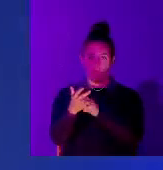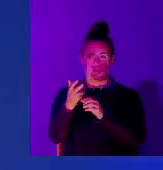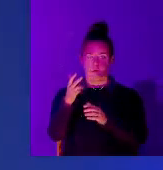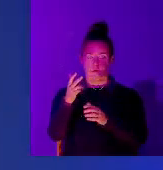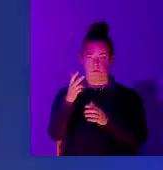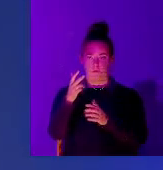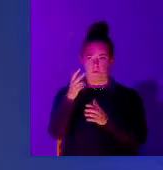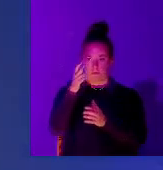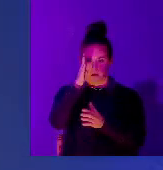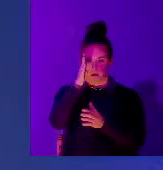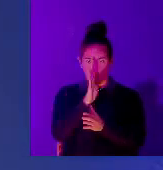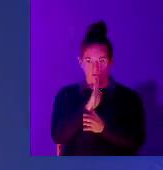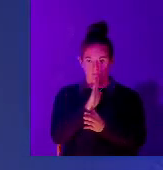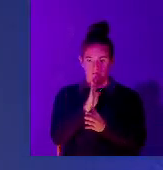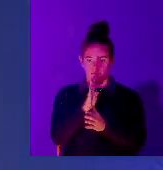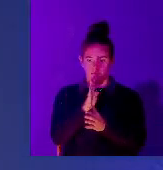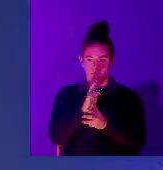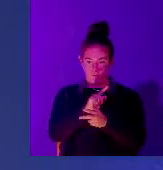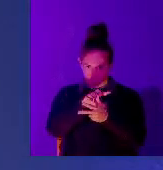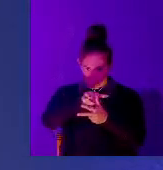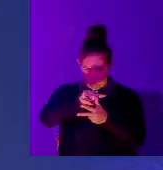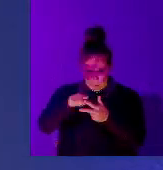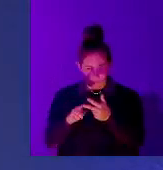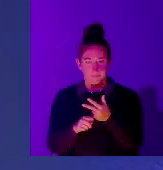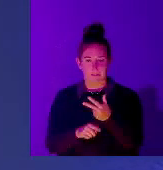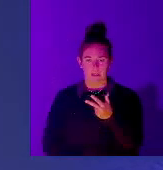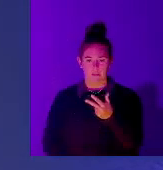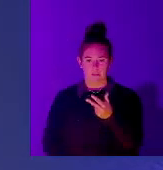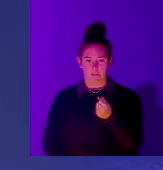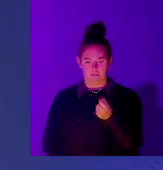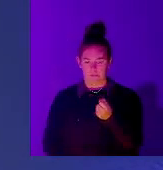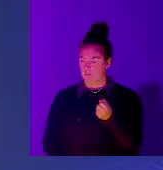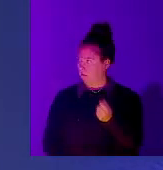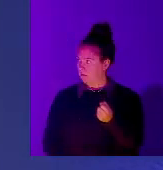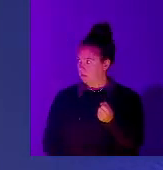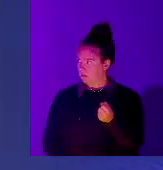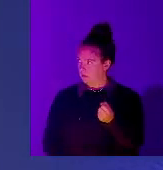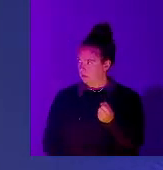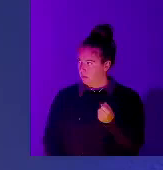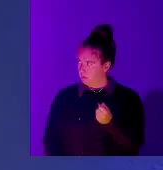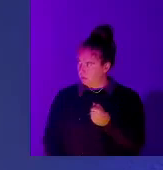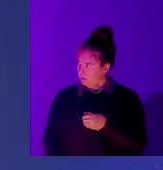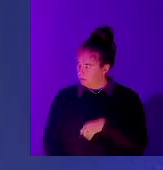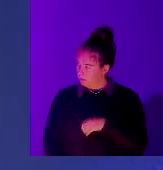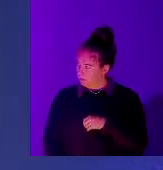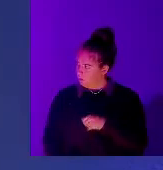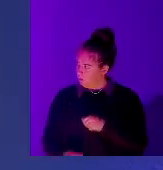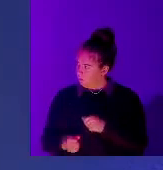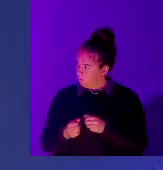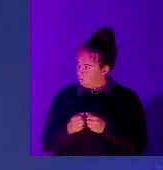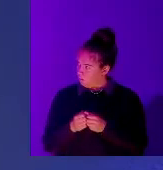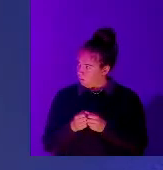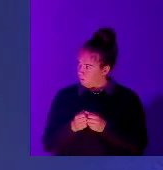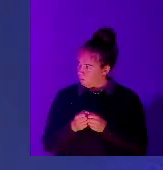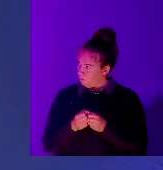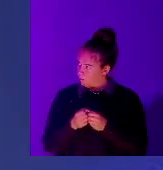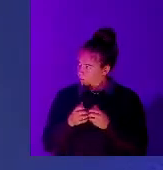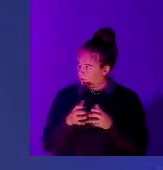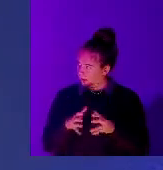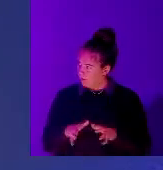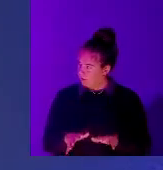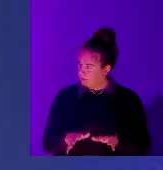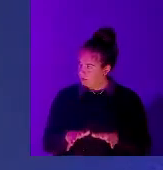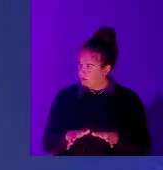superior or subordinate authority to each other, it's firmly established in scriptures, and